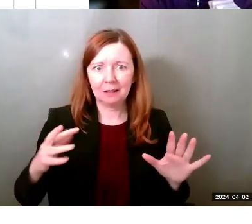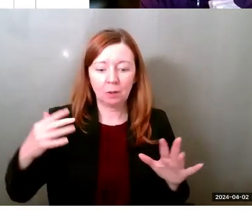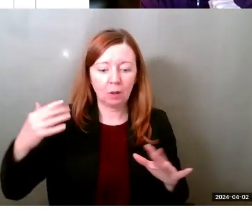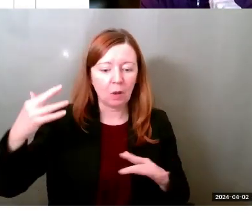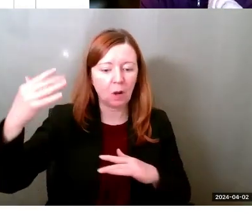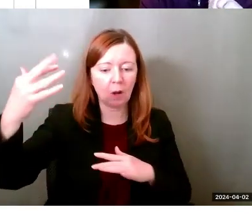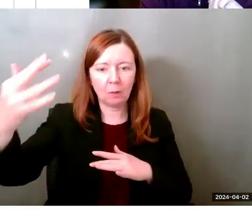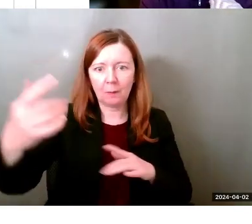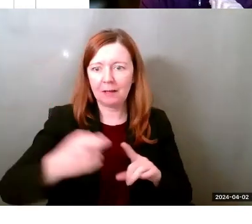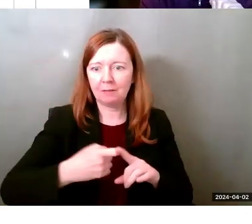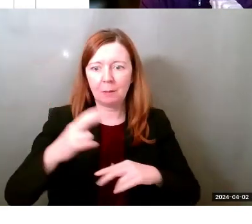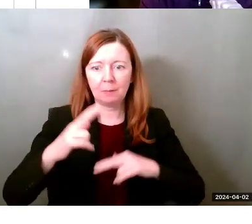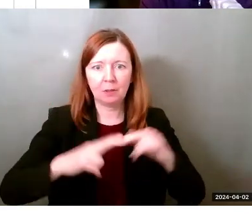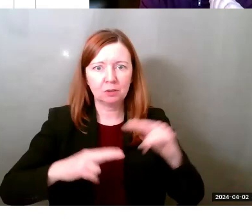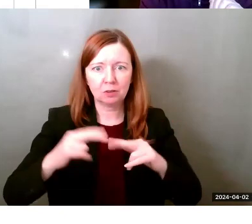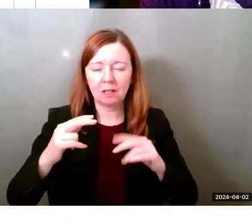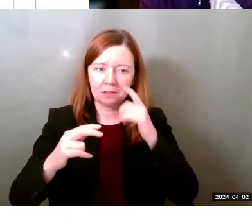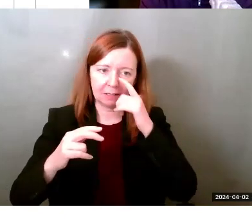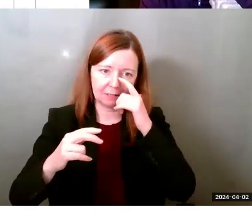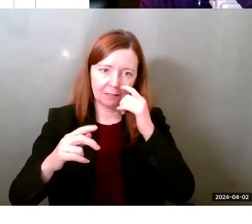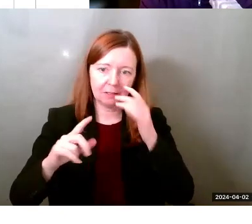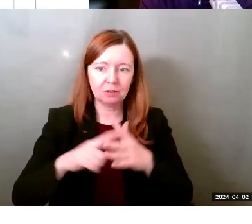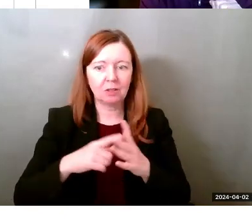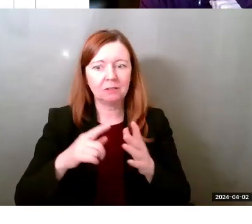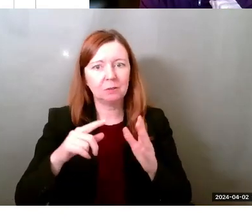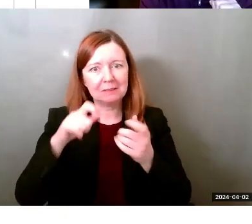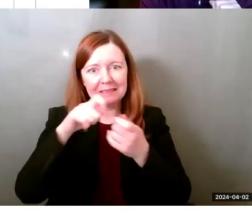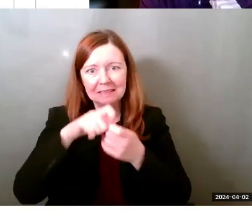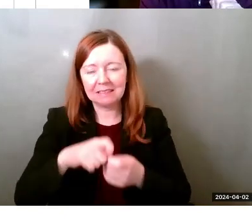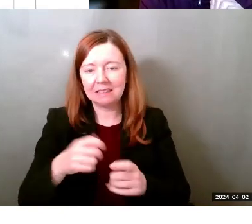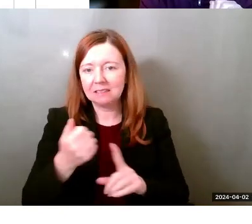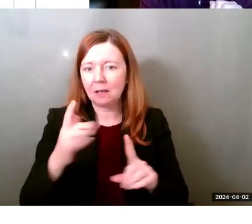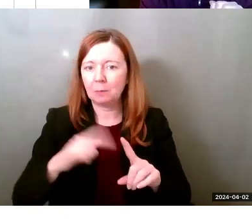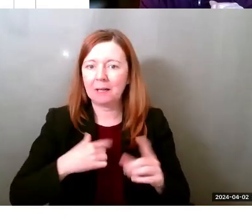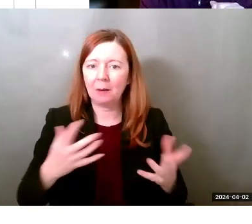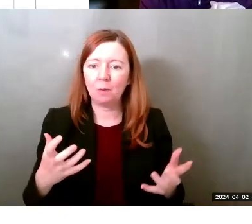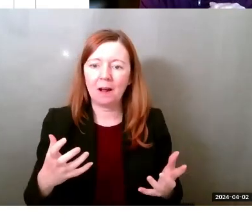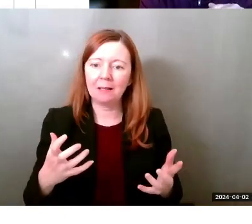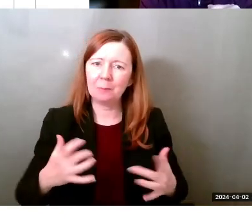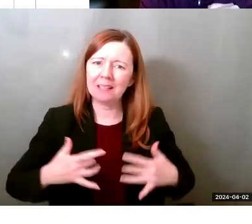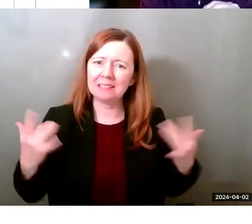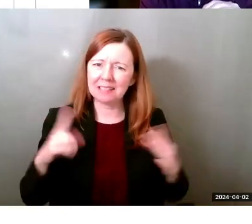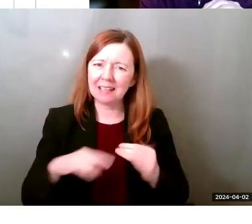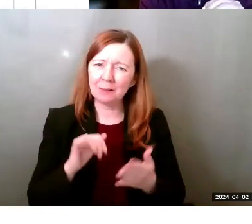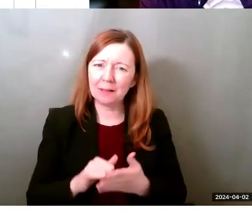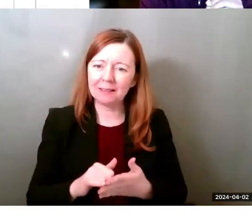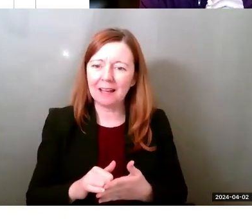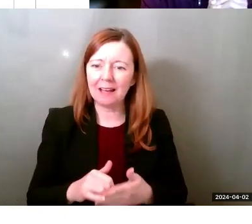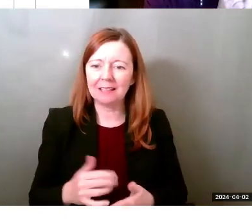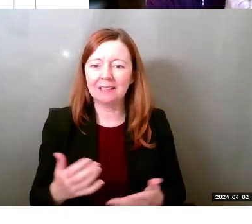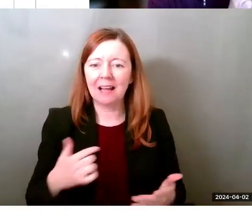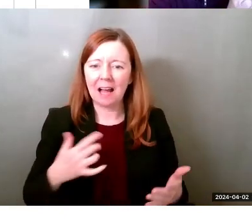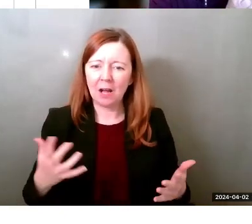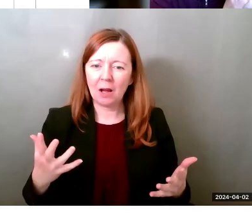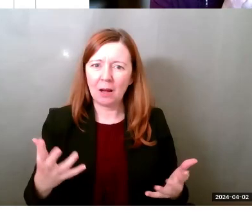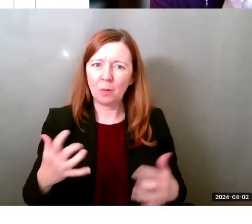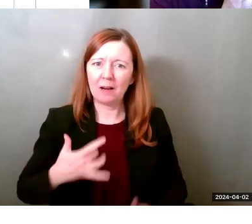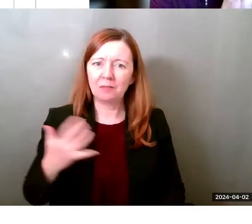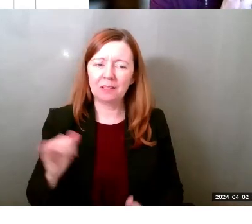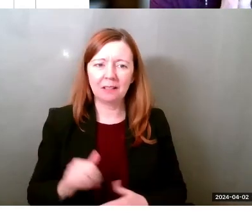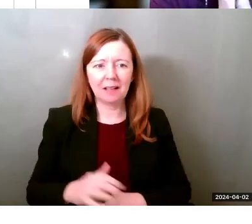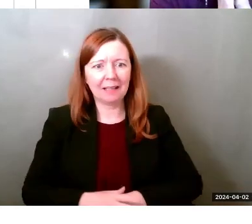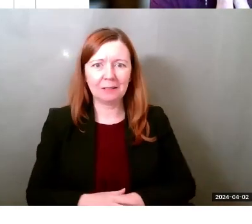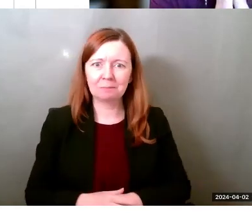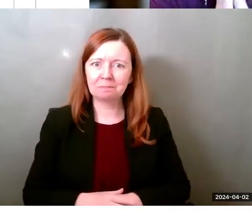construction documents that start to detail out your paving, but I just want to be excited about that. And I want to feel like if this is